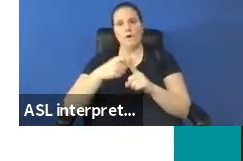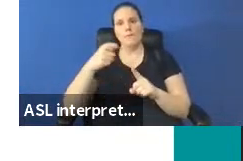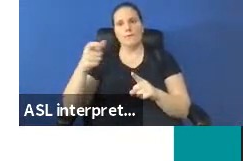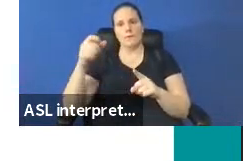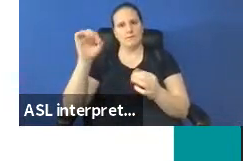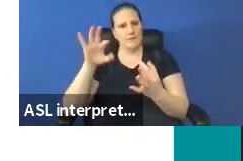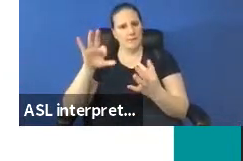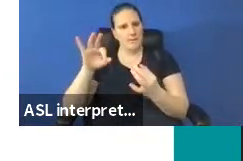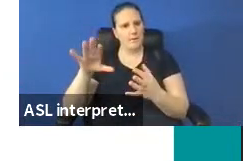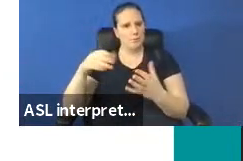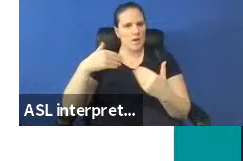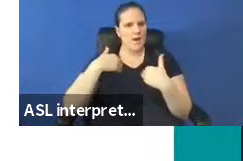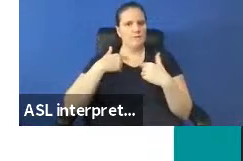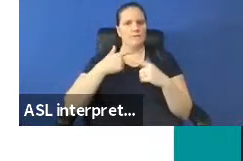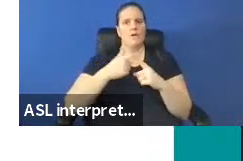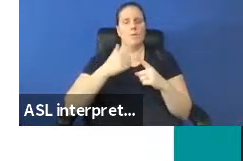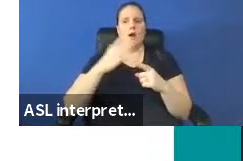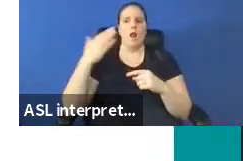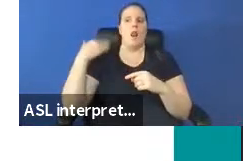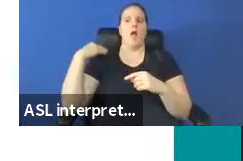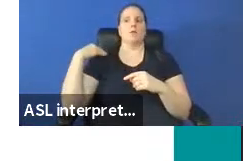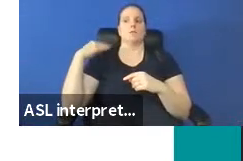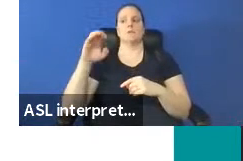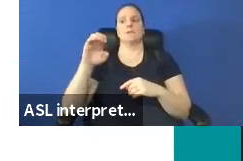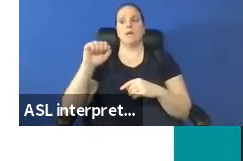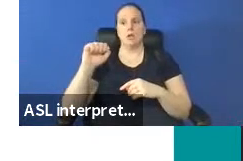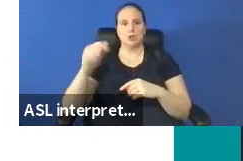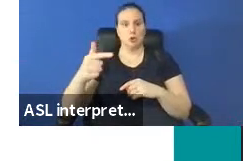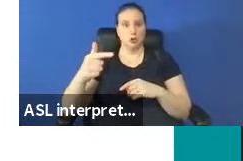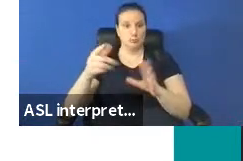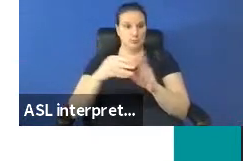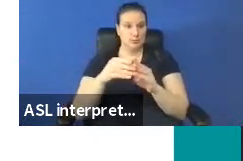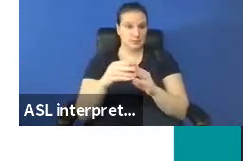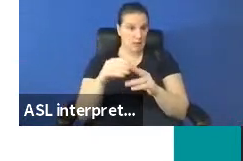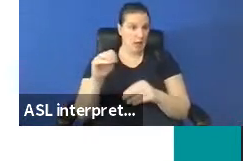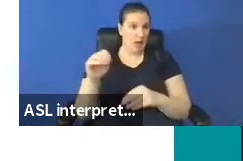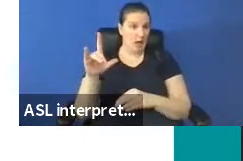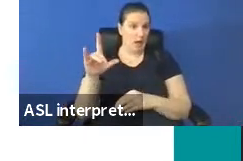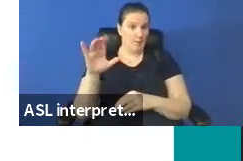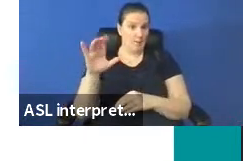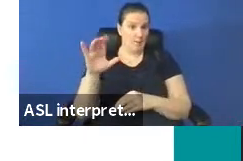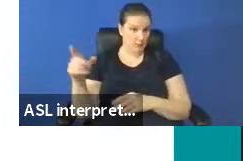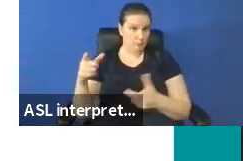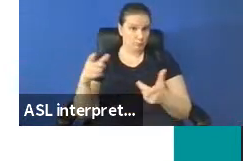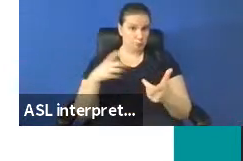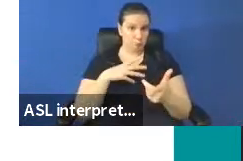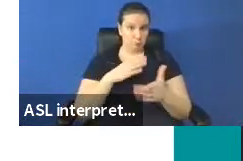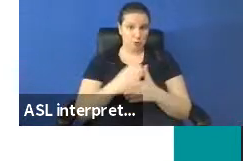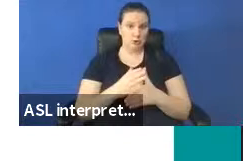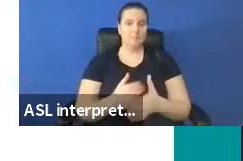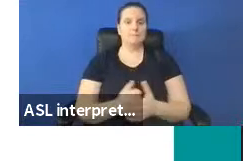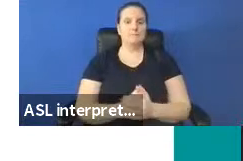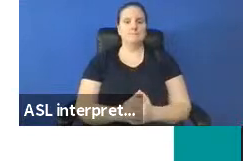received from our last EAG meeting. So Emily, would you like to share out,